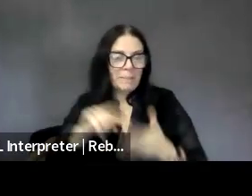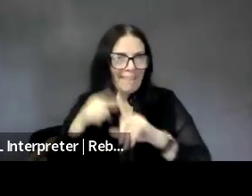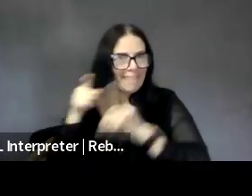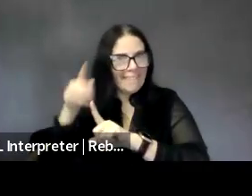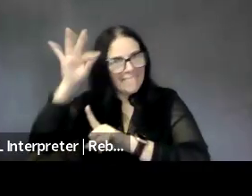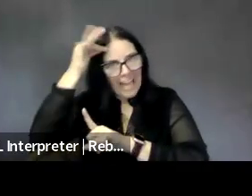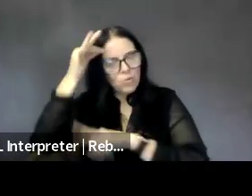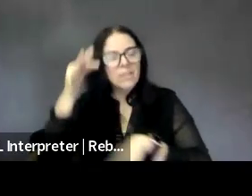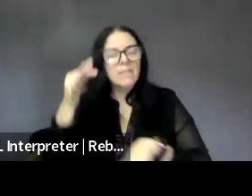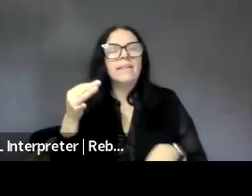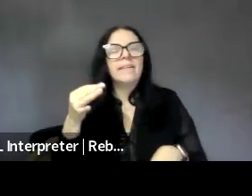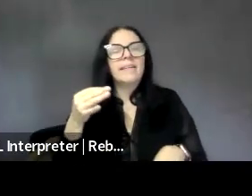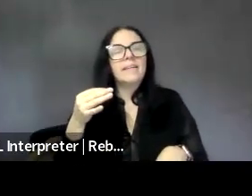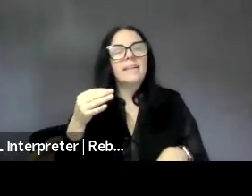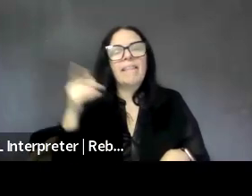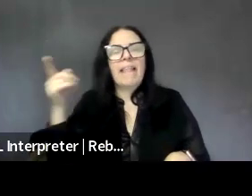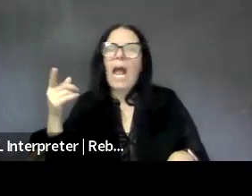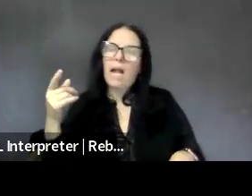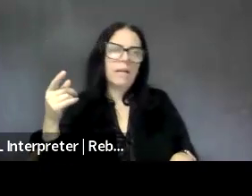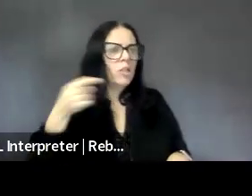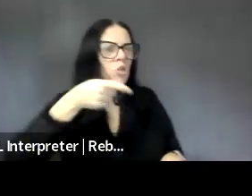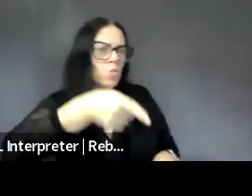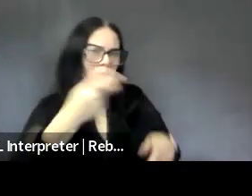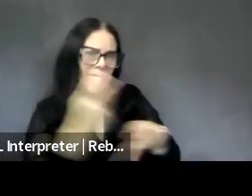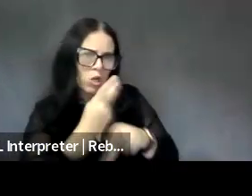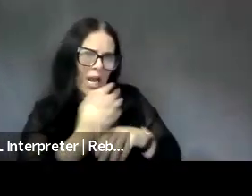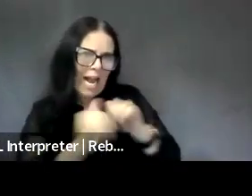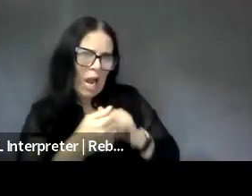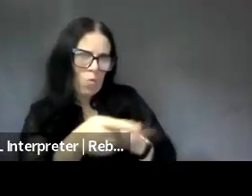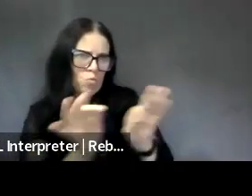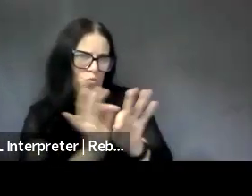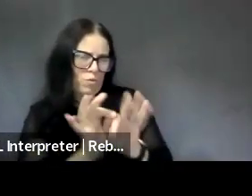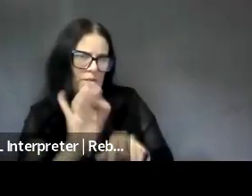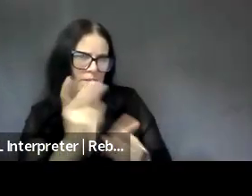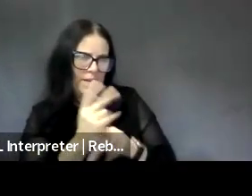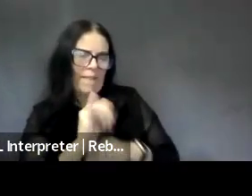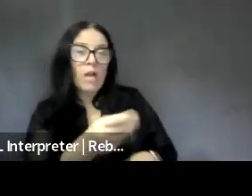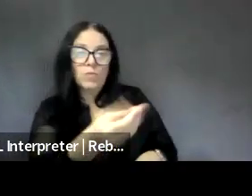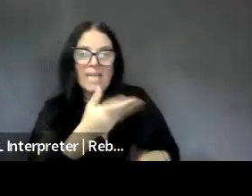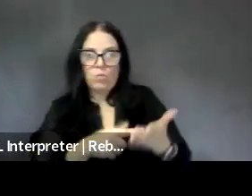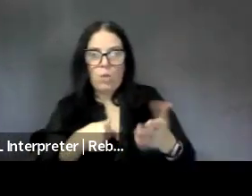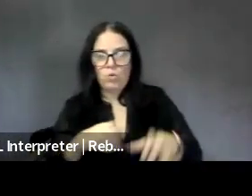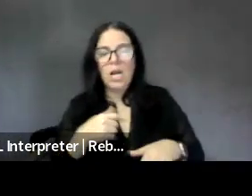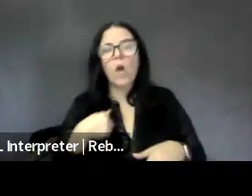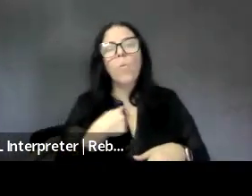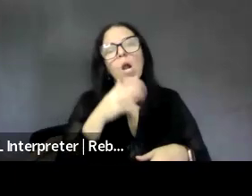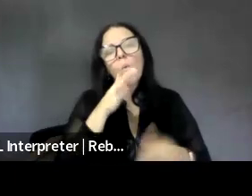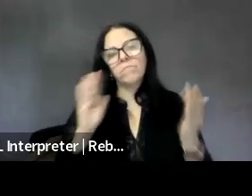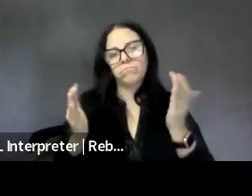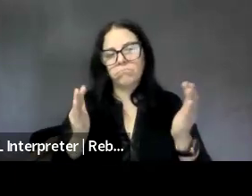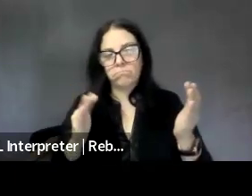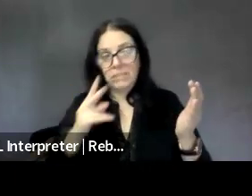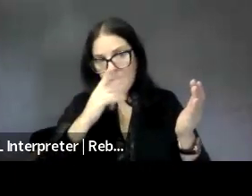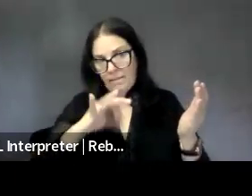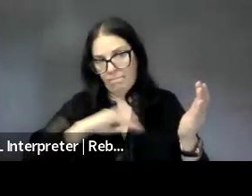say to you, you figure out how you're going to calculate this and you tell us what you're doing, and then we'll check and make sure that you do what you